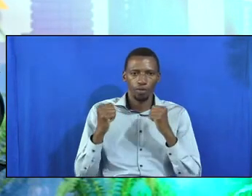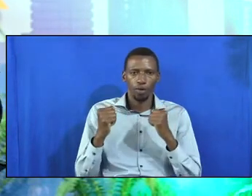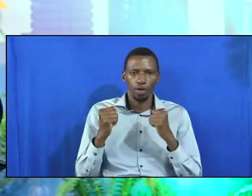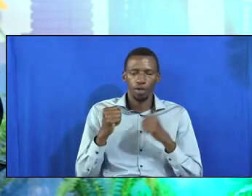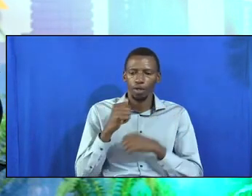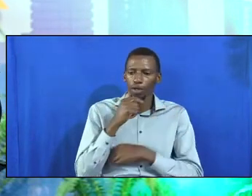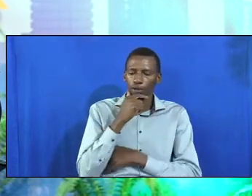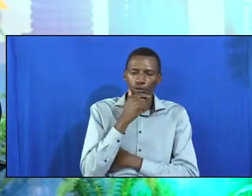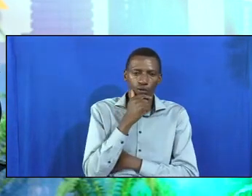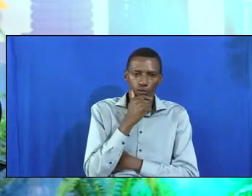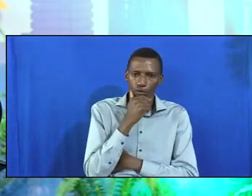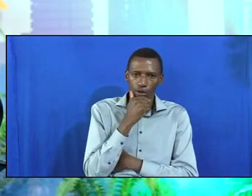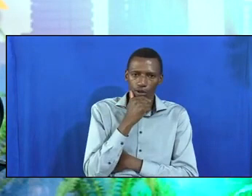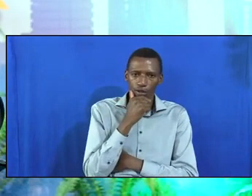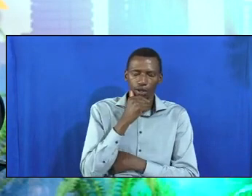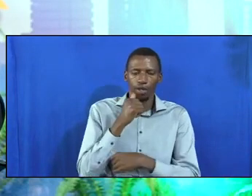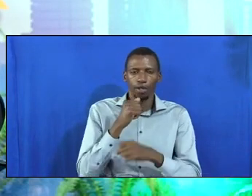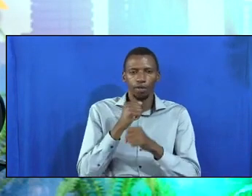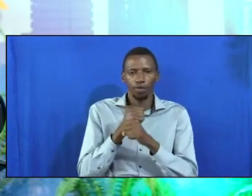power,